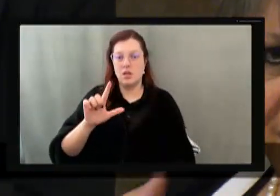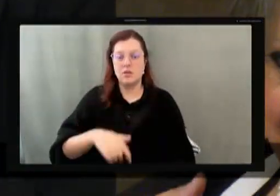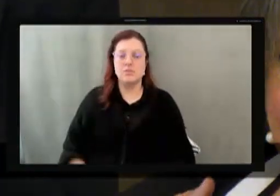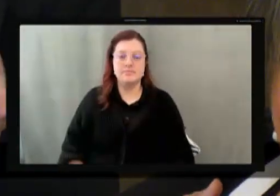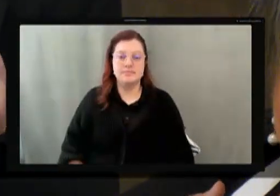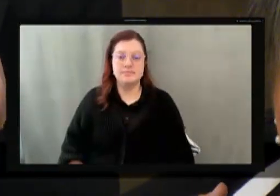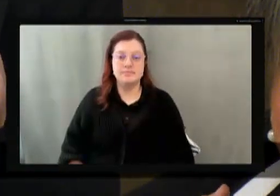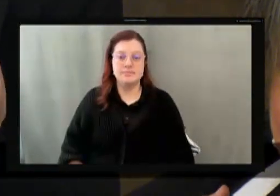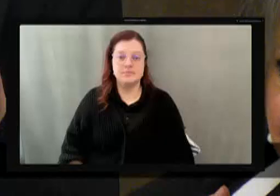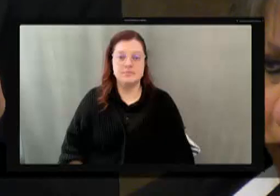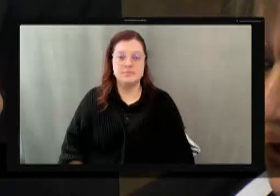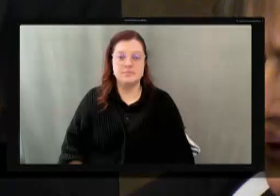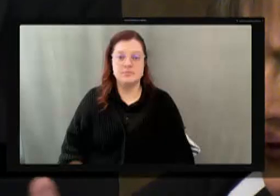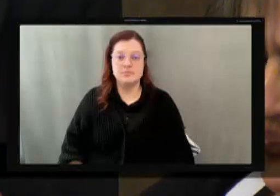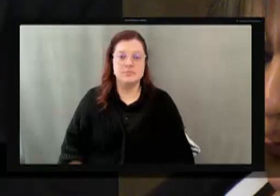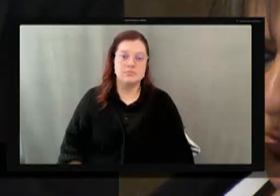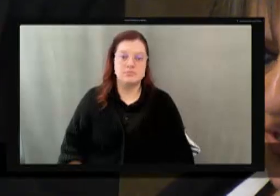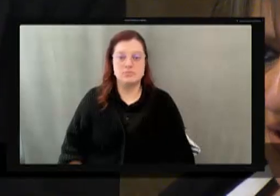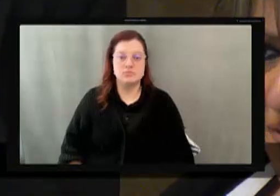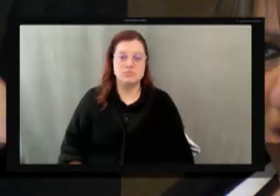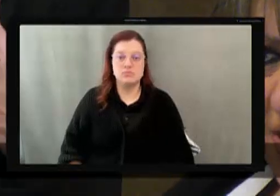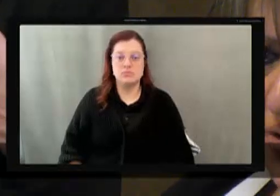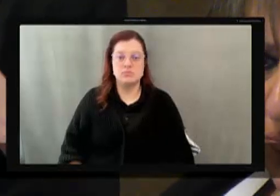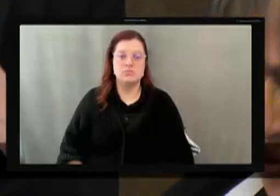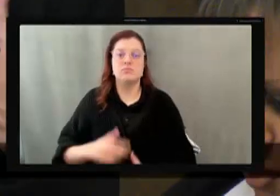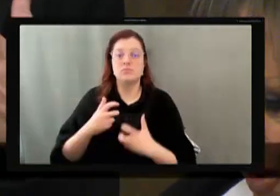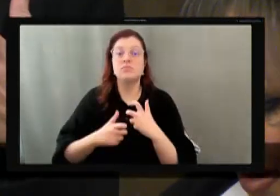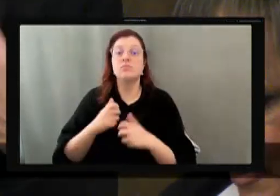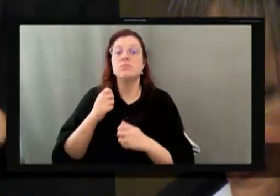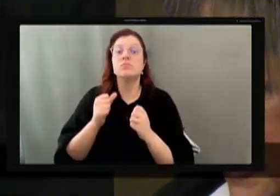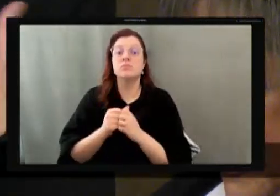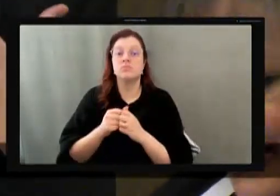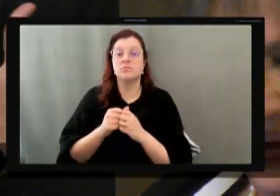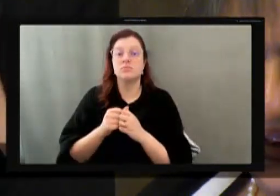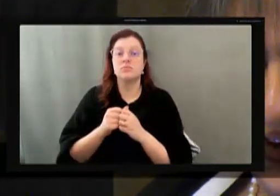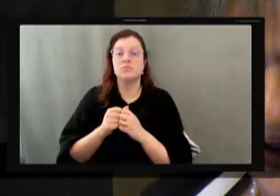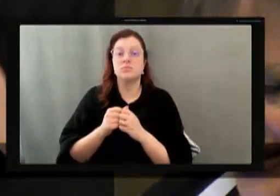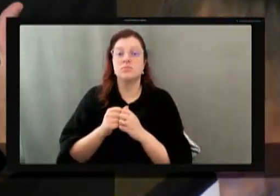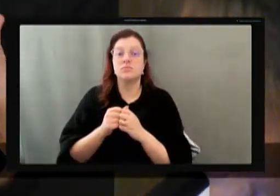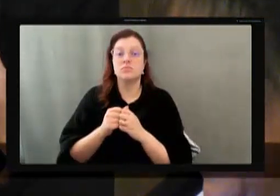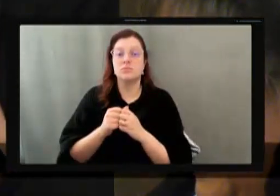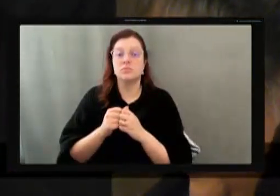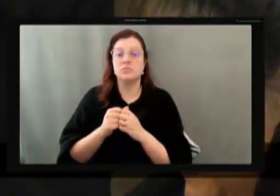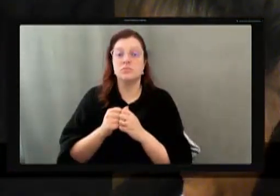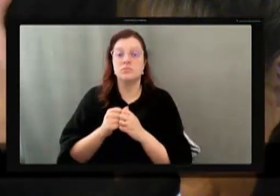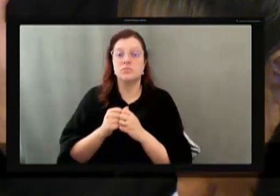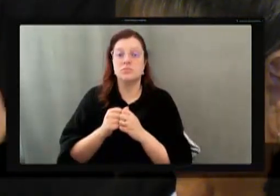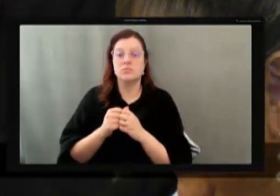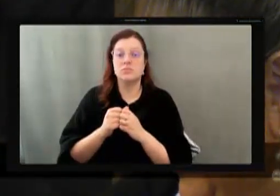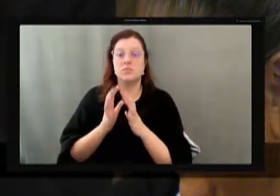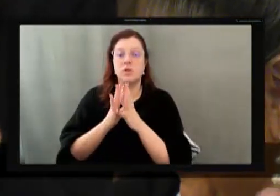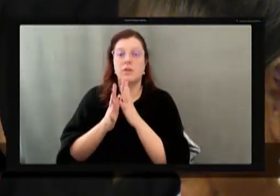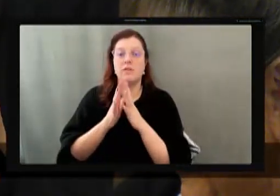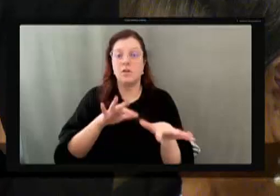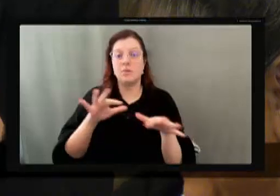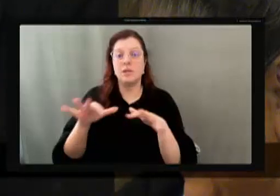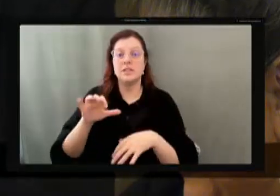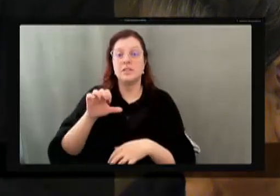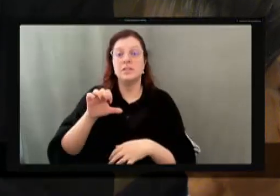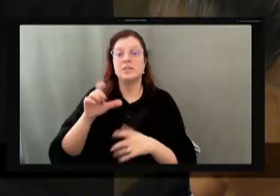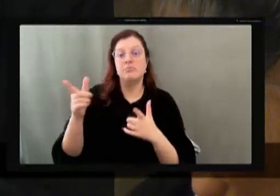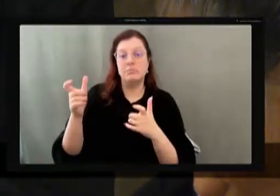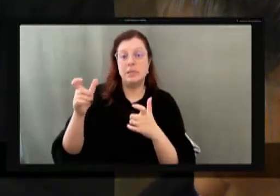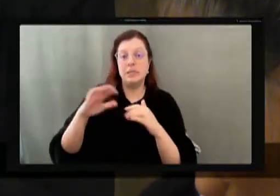I mean, one of the issues with traffic calming is that speed humps are, you know, they take time, they're expensive, right? You've got to design